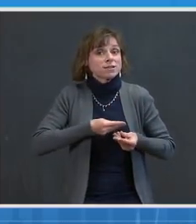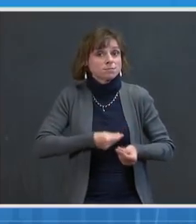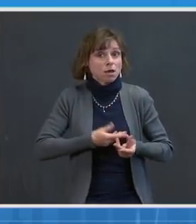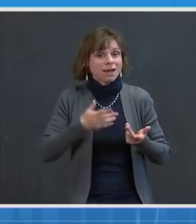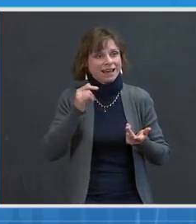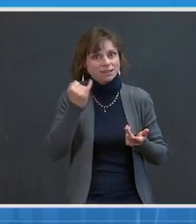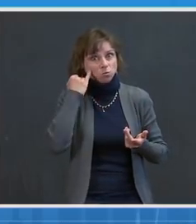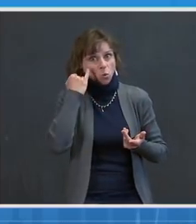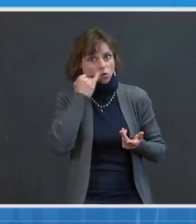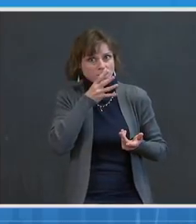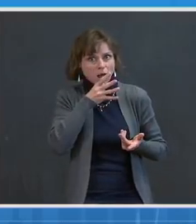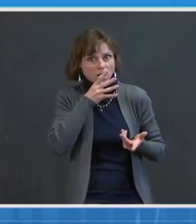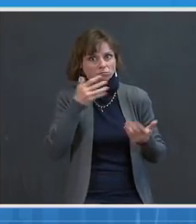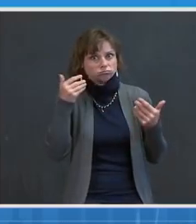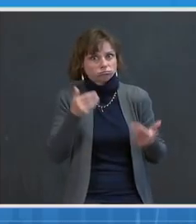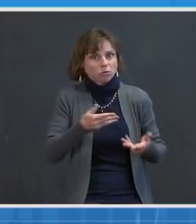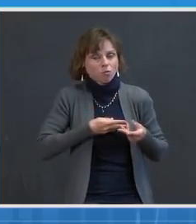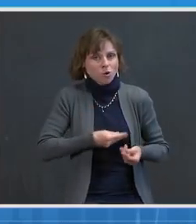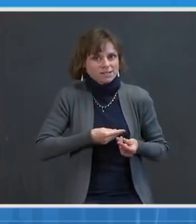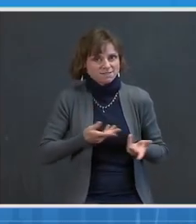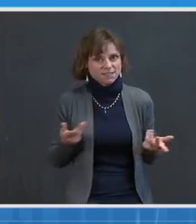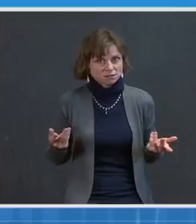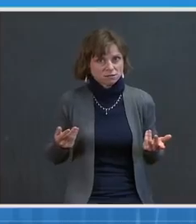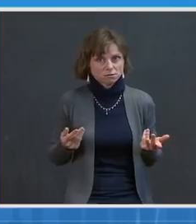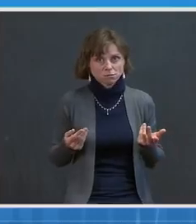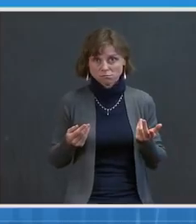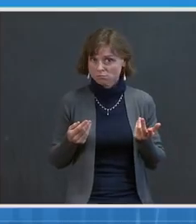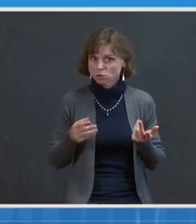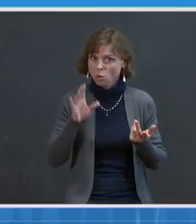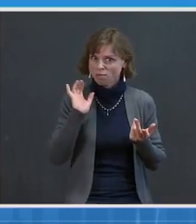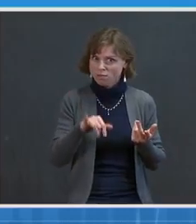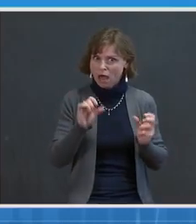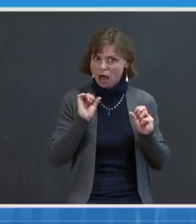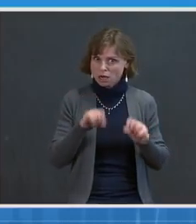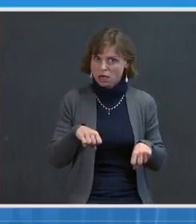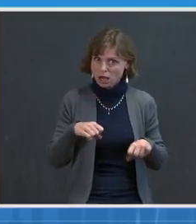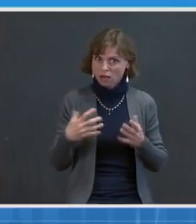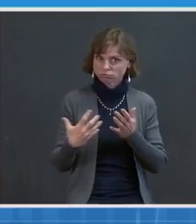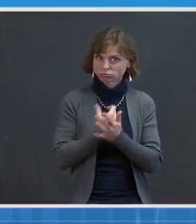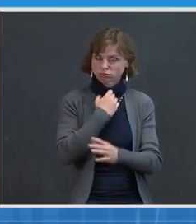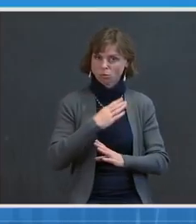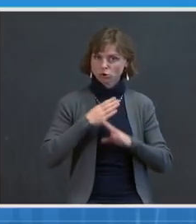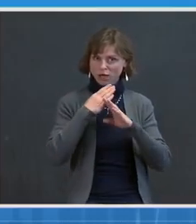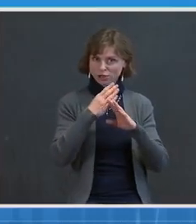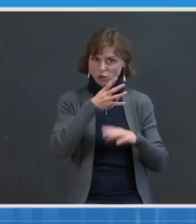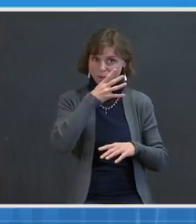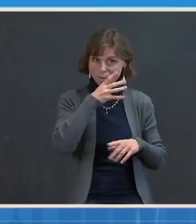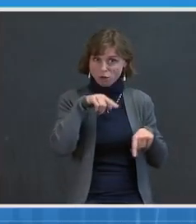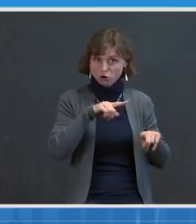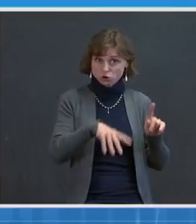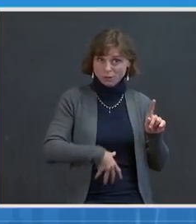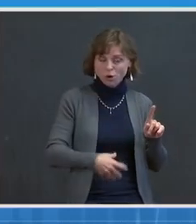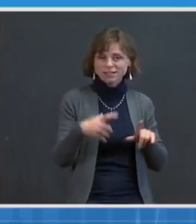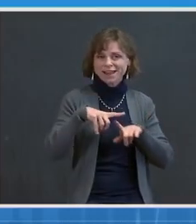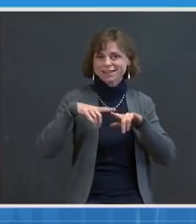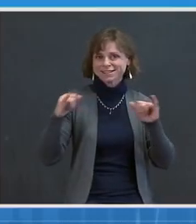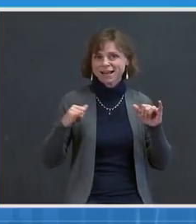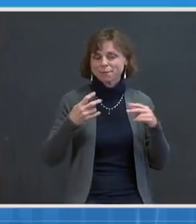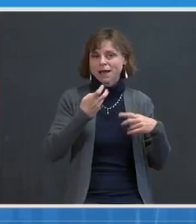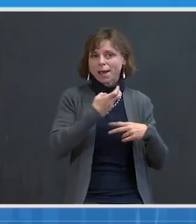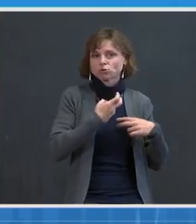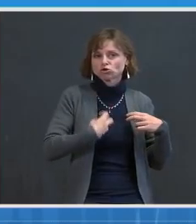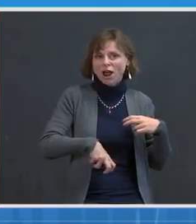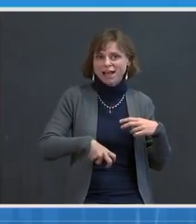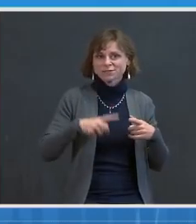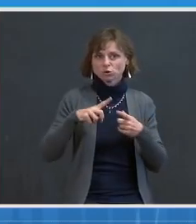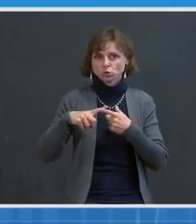wants to breastfeed. So that is a very good way where you can get protection of the mother during pregnancy and also get a transfer of protection